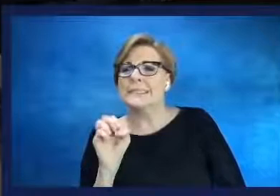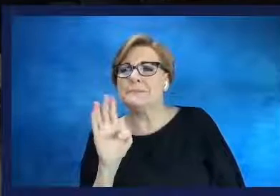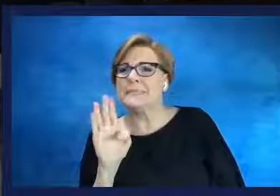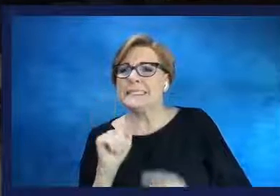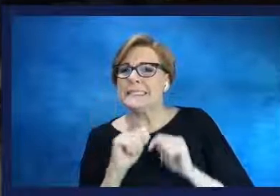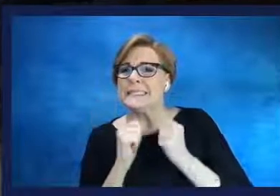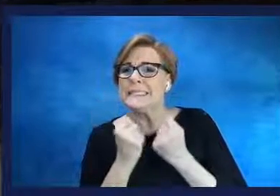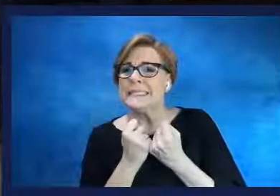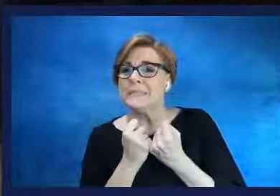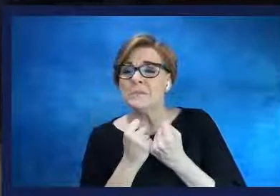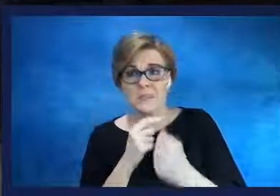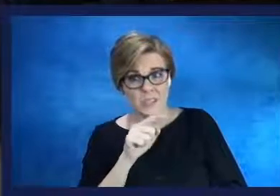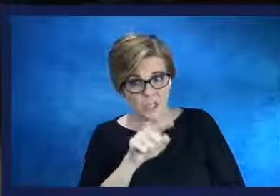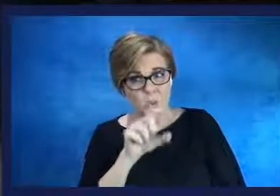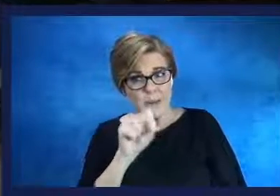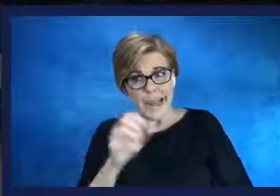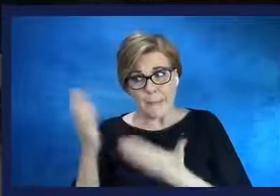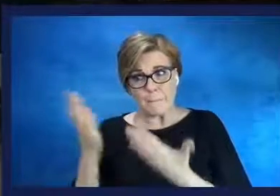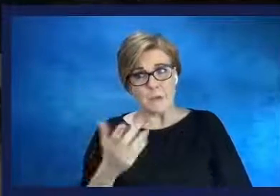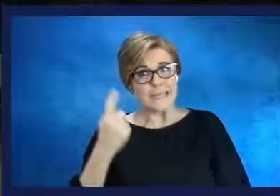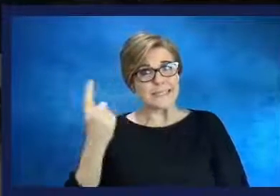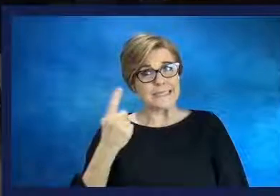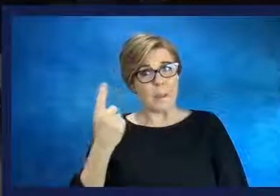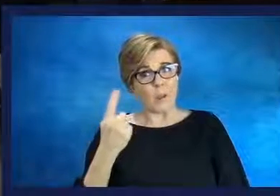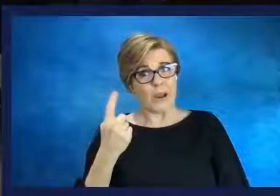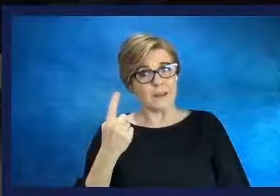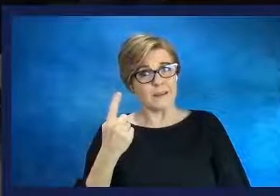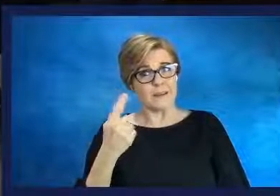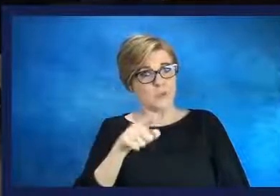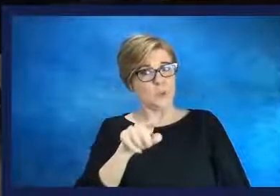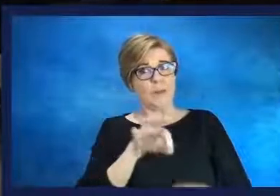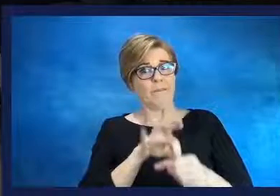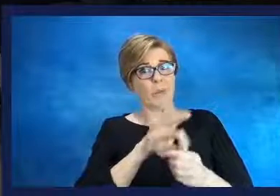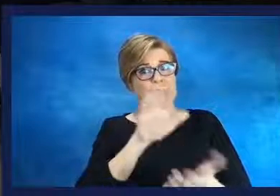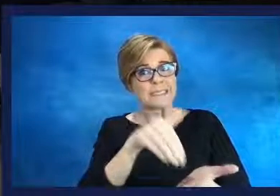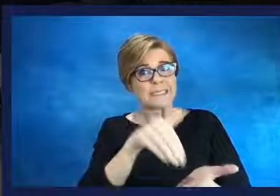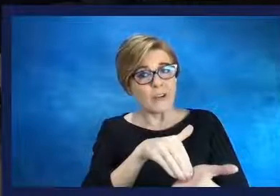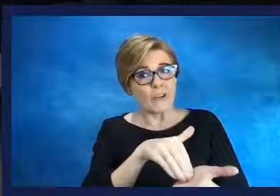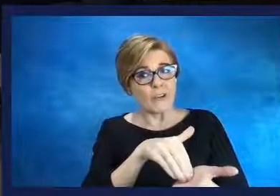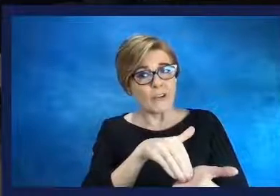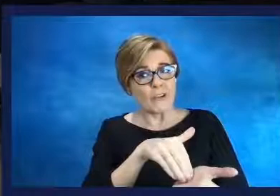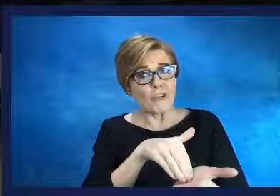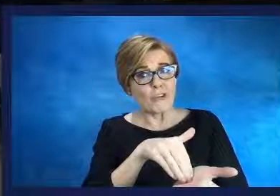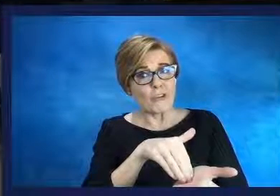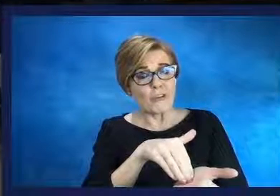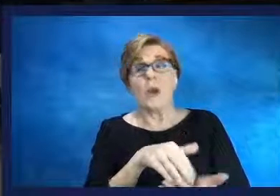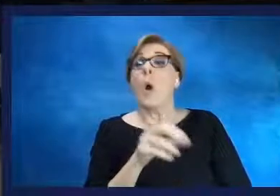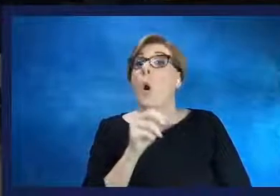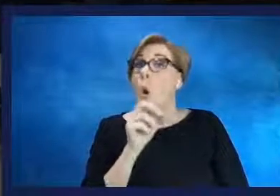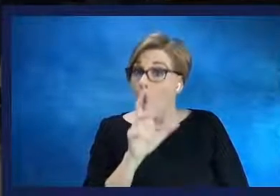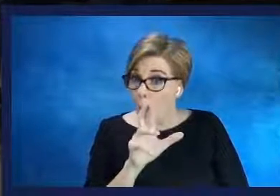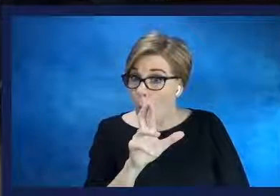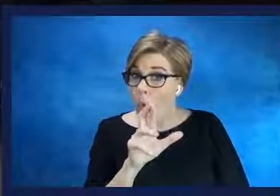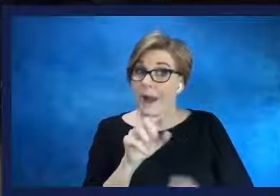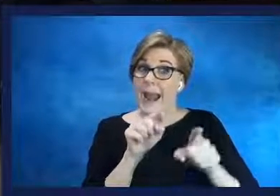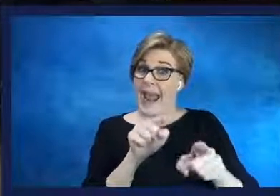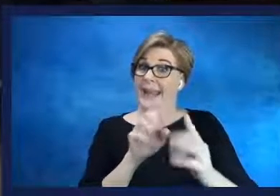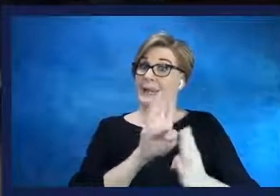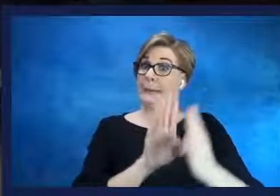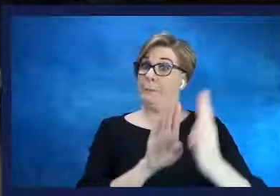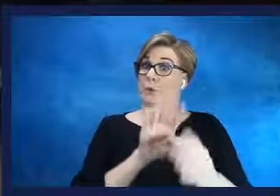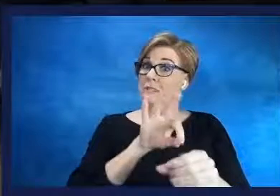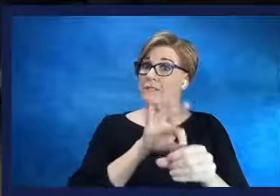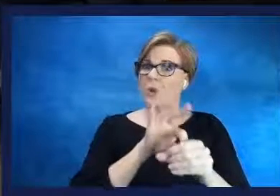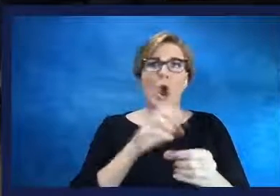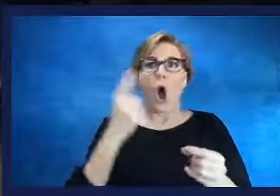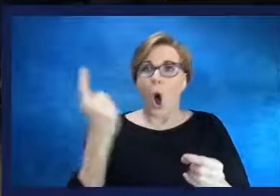of your choosing assist you in person, or 2 members of differing party are set up at the in-person voting to assist you with also,